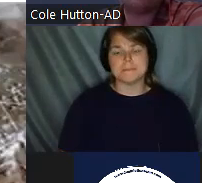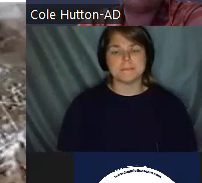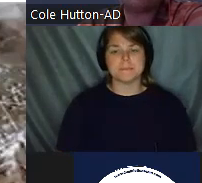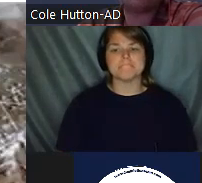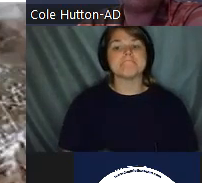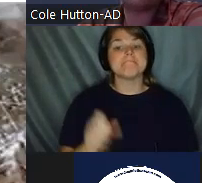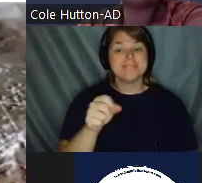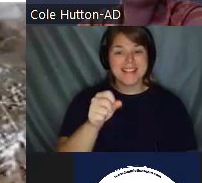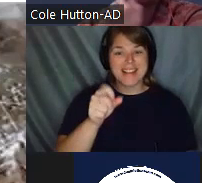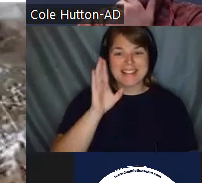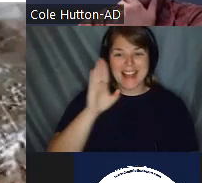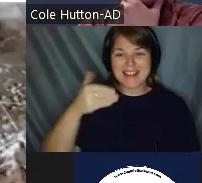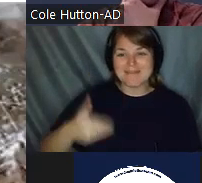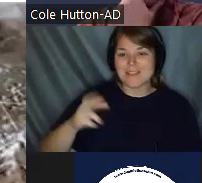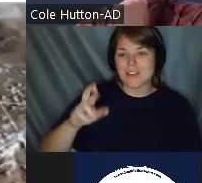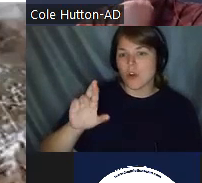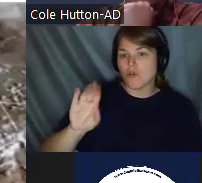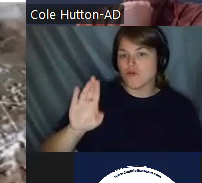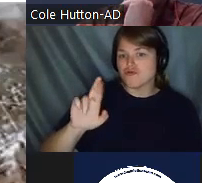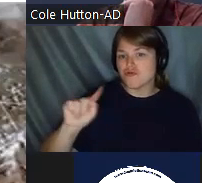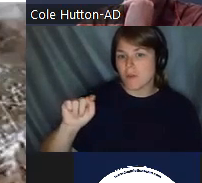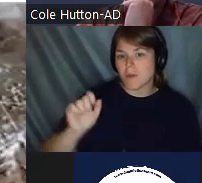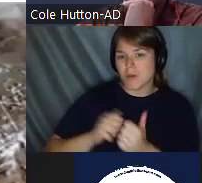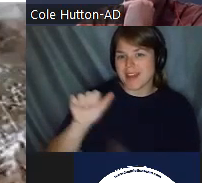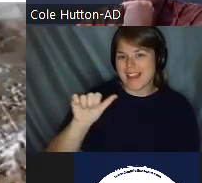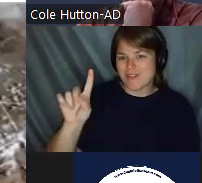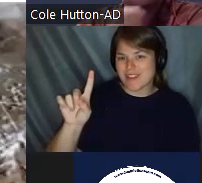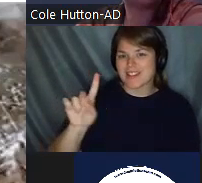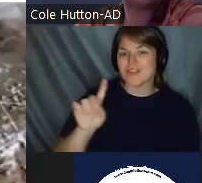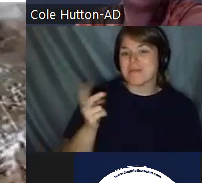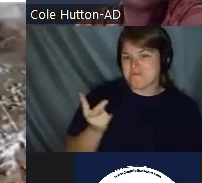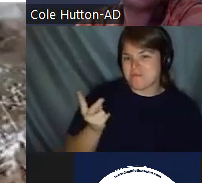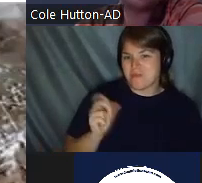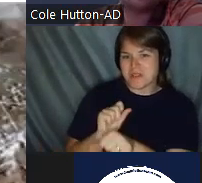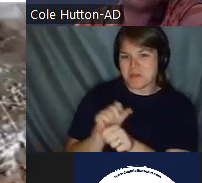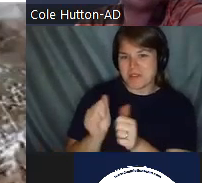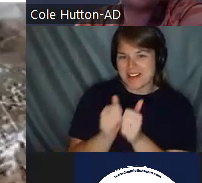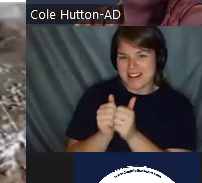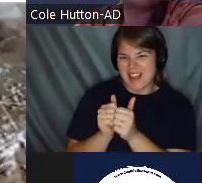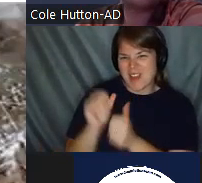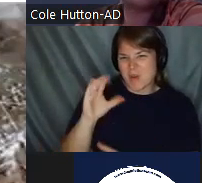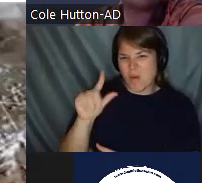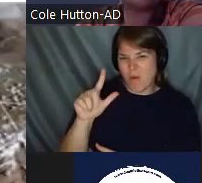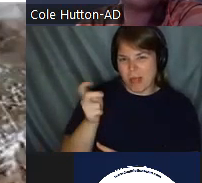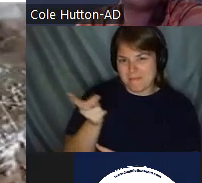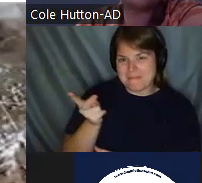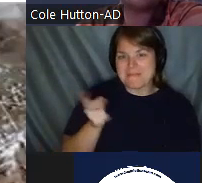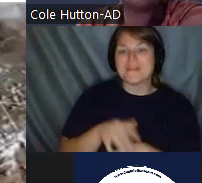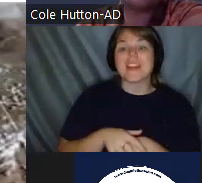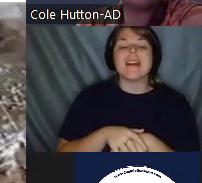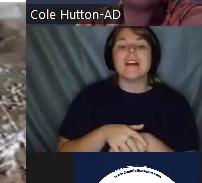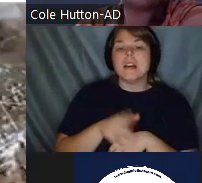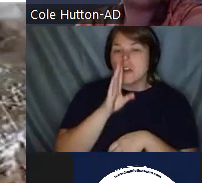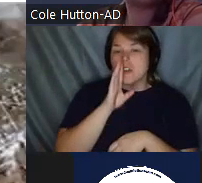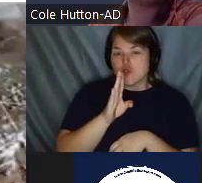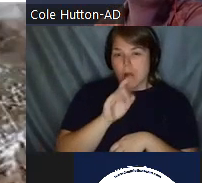Yeah, hi, this is Robert Gillis with the Air District. Cole and I work together. I think on the direct question, as I